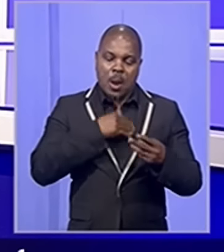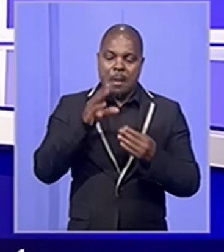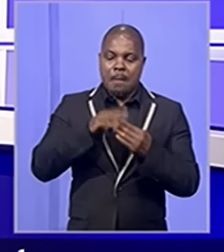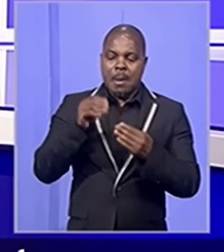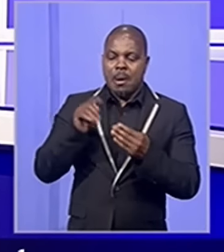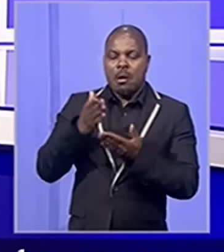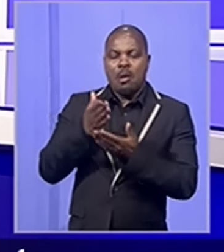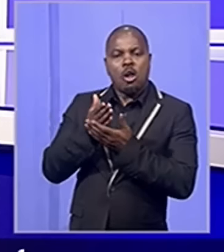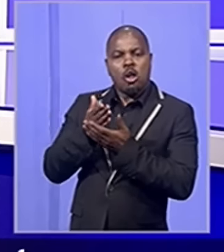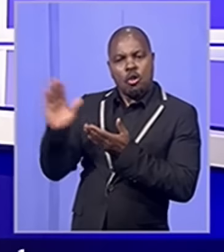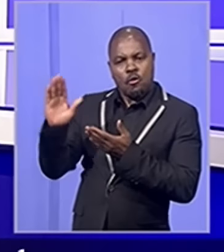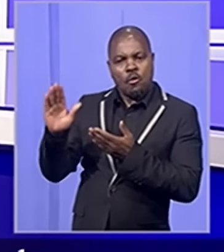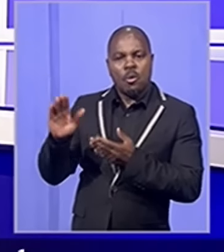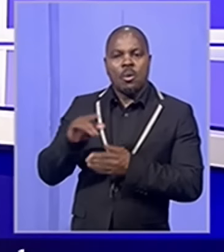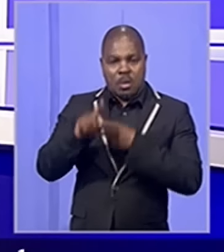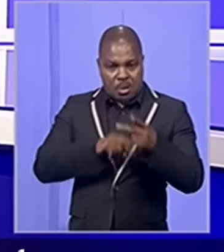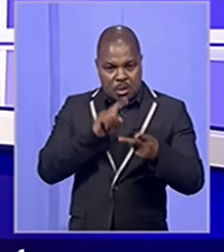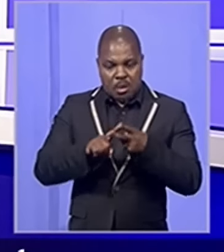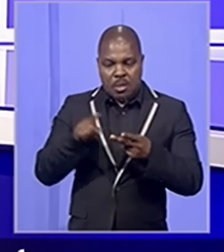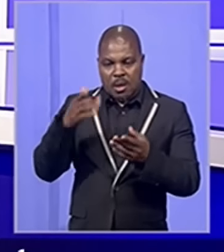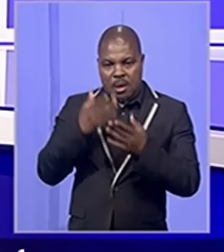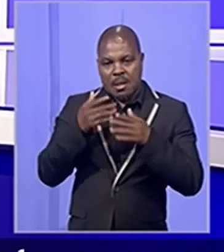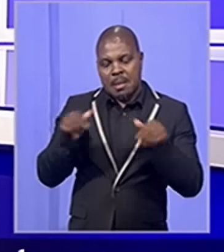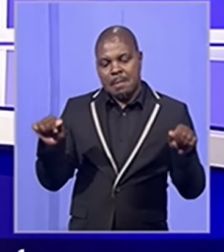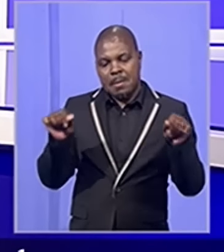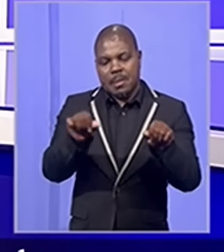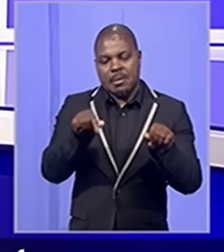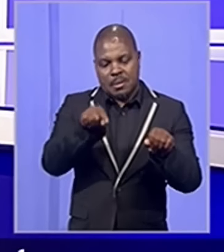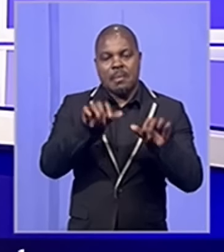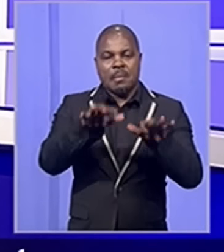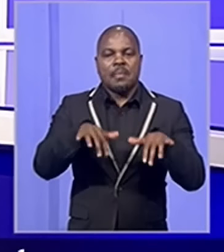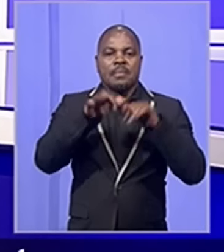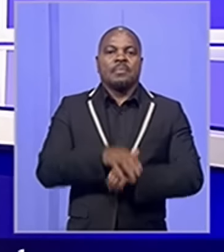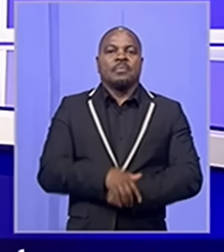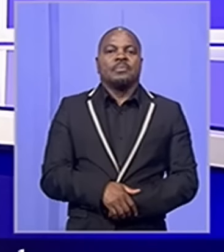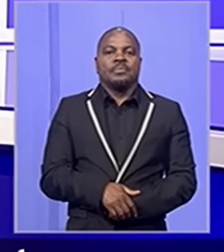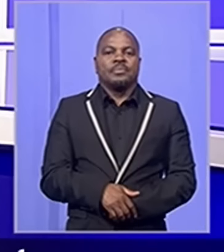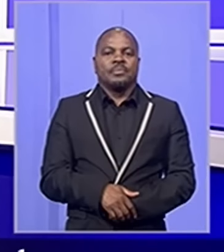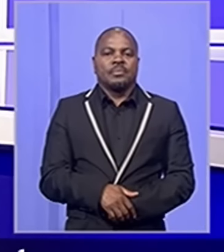lekoko la MK gore ba kgona go boela kwa parlamenteng.